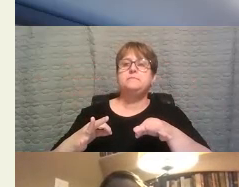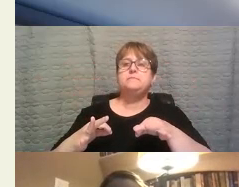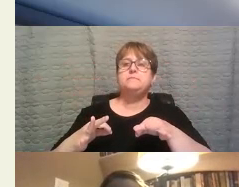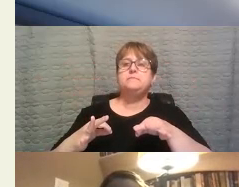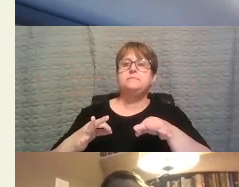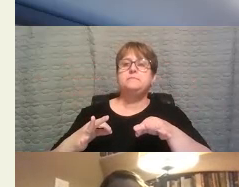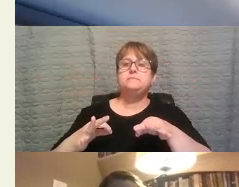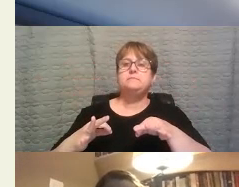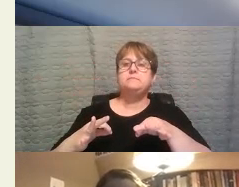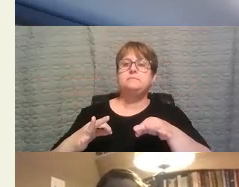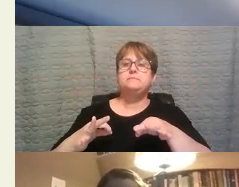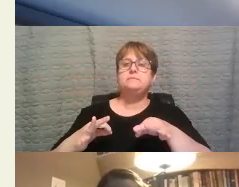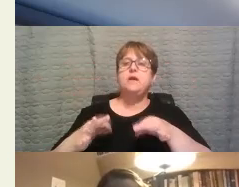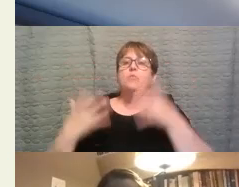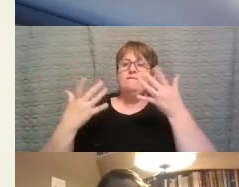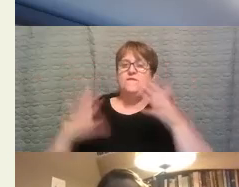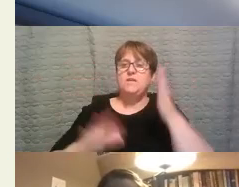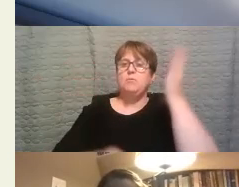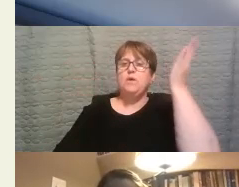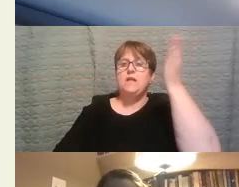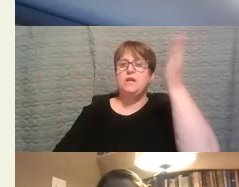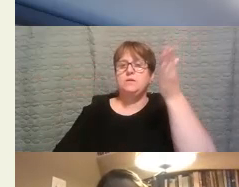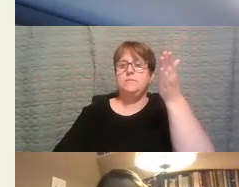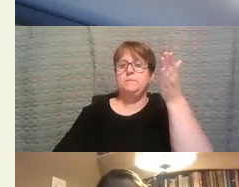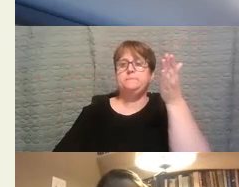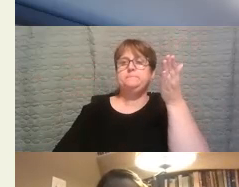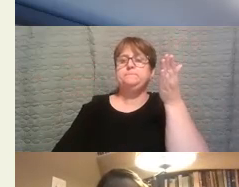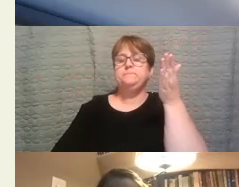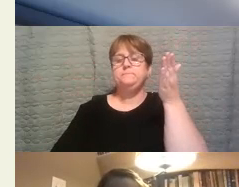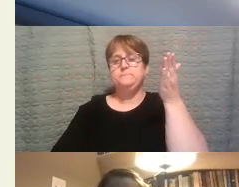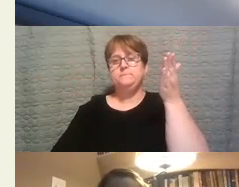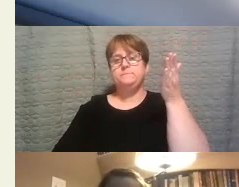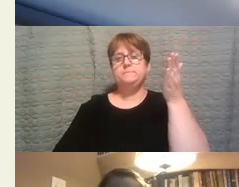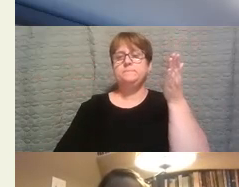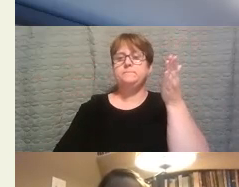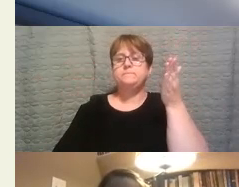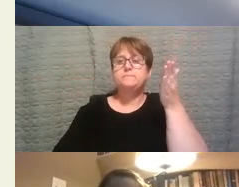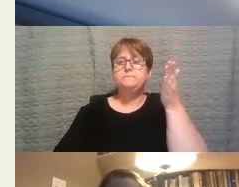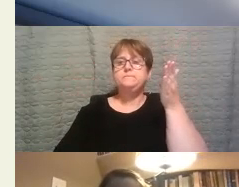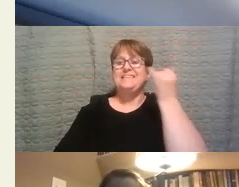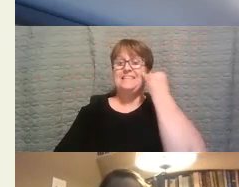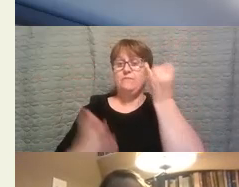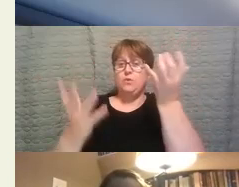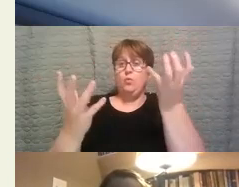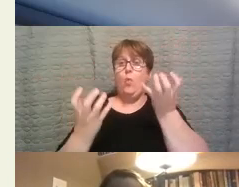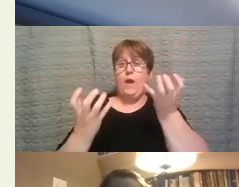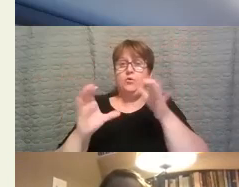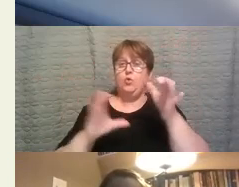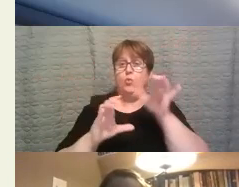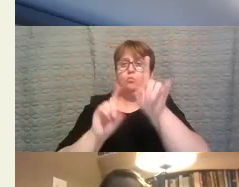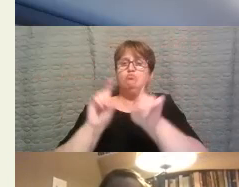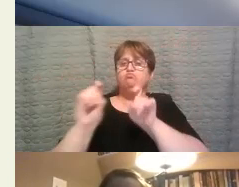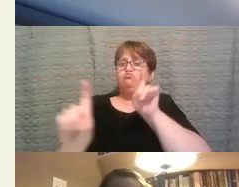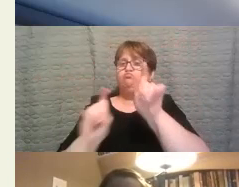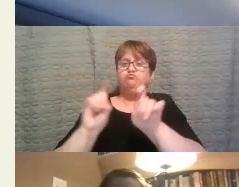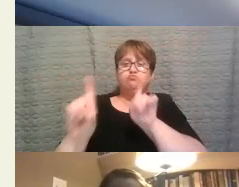and when we finish the presentation, um, if you want to do a question, do